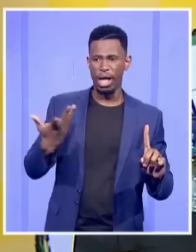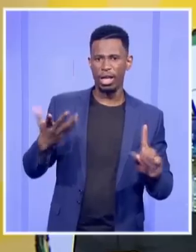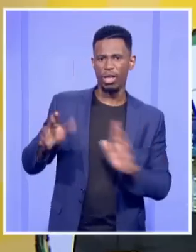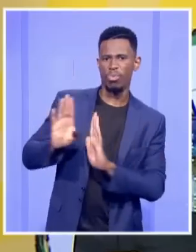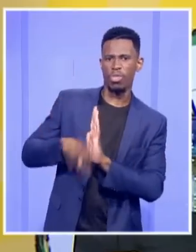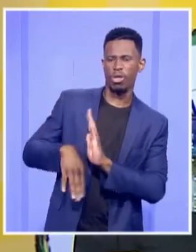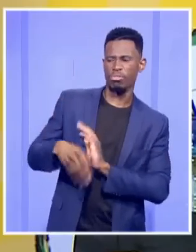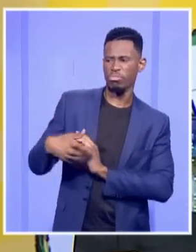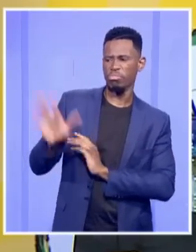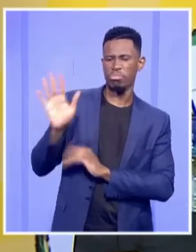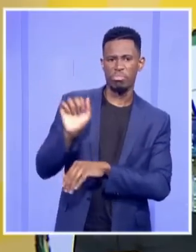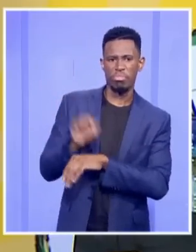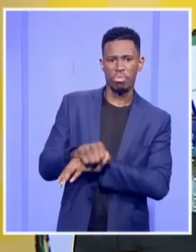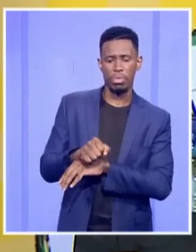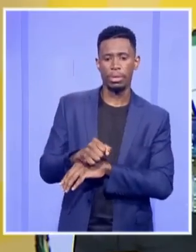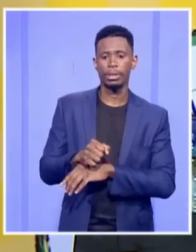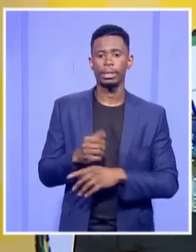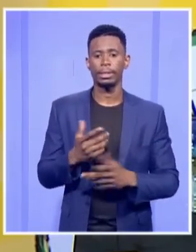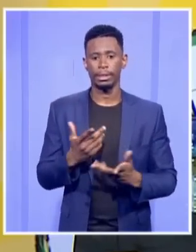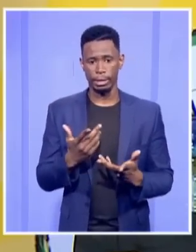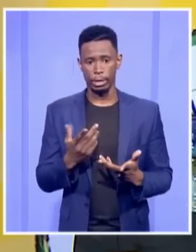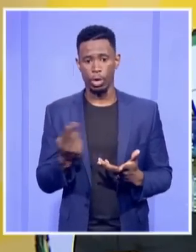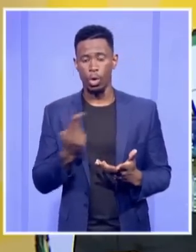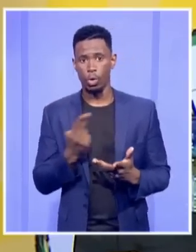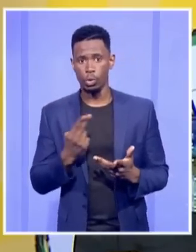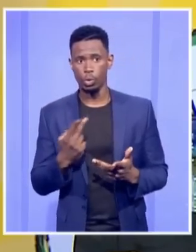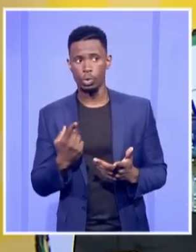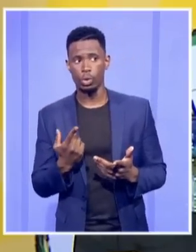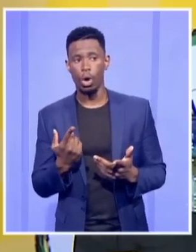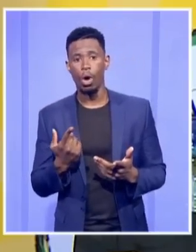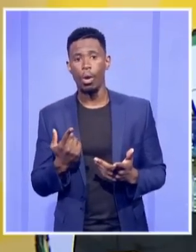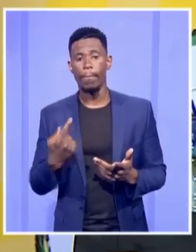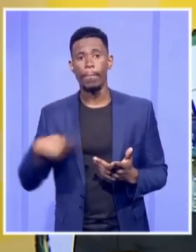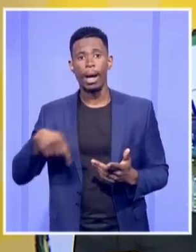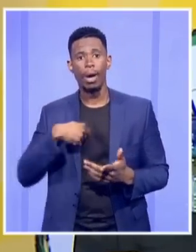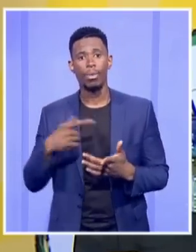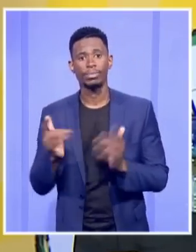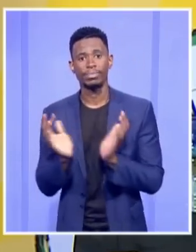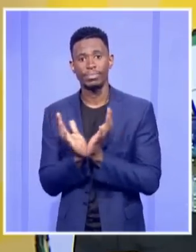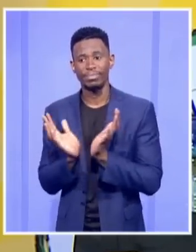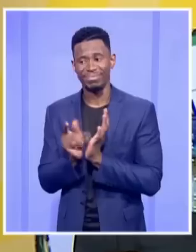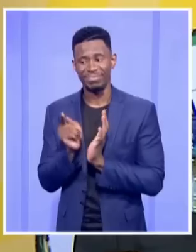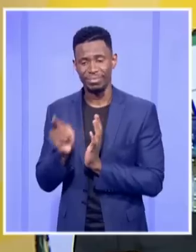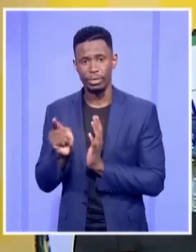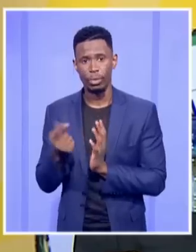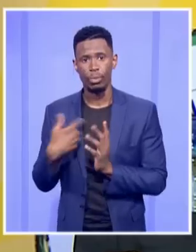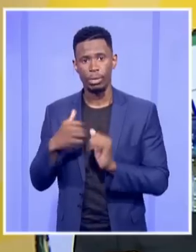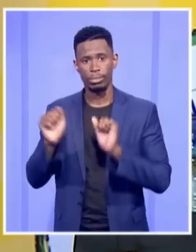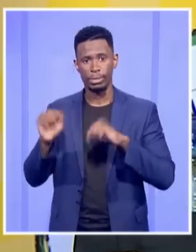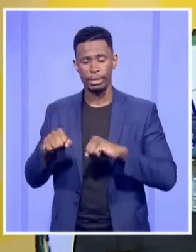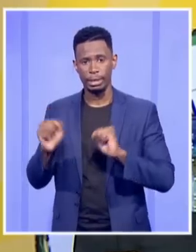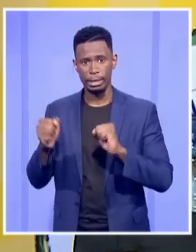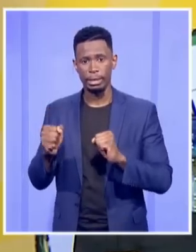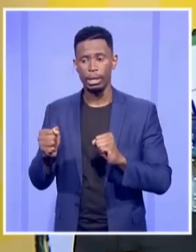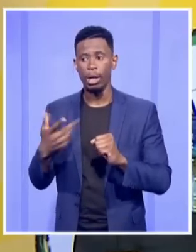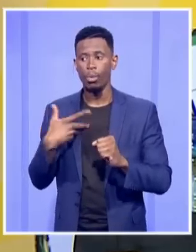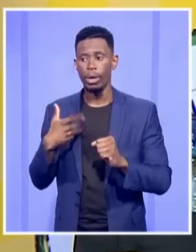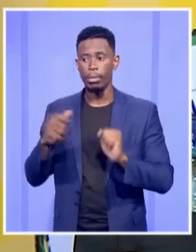And that consensus in our meetings is forged through